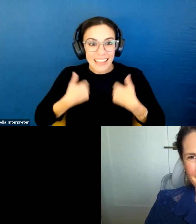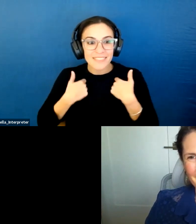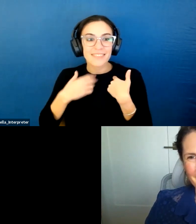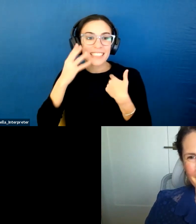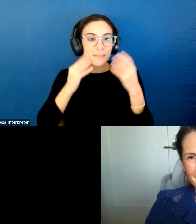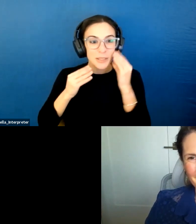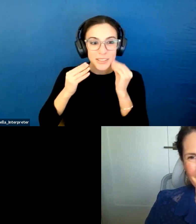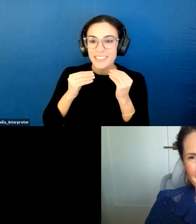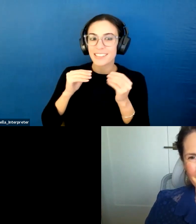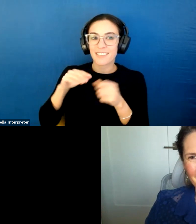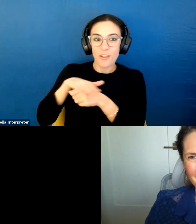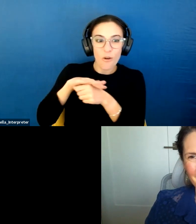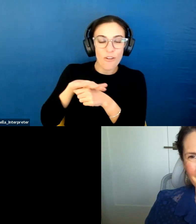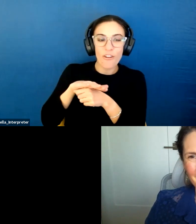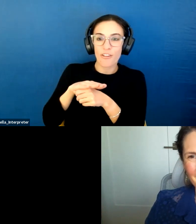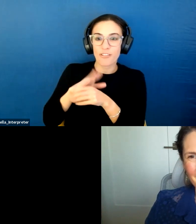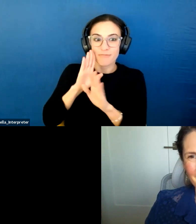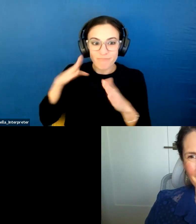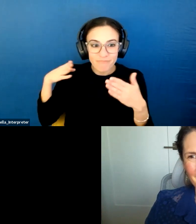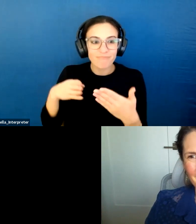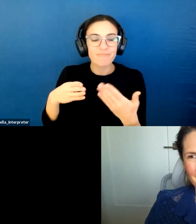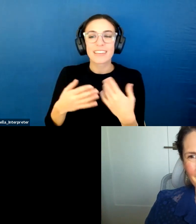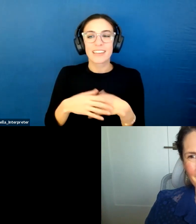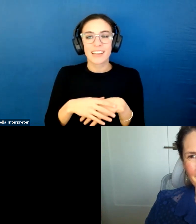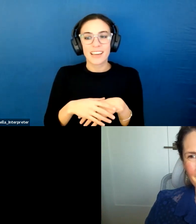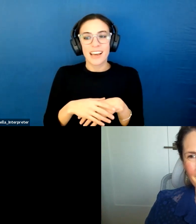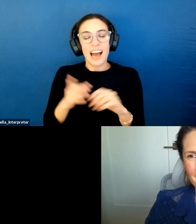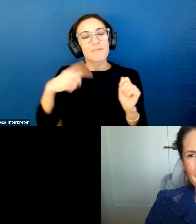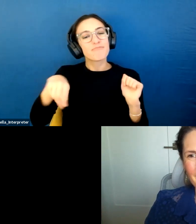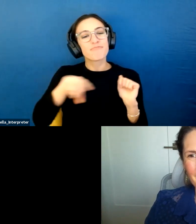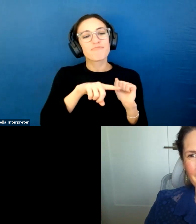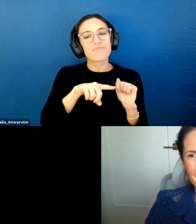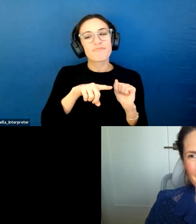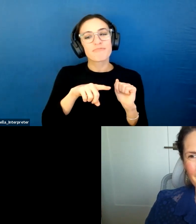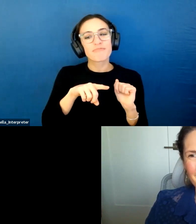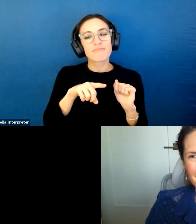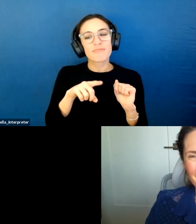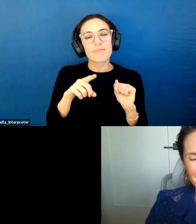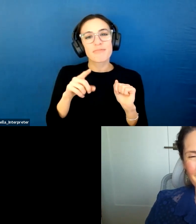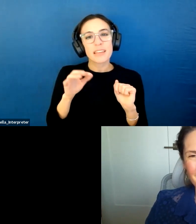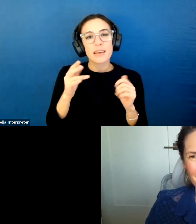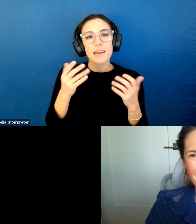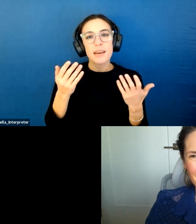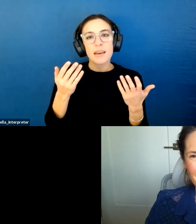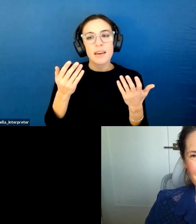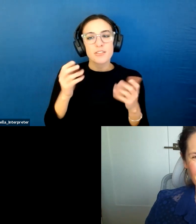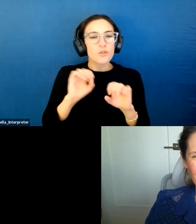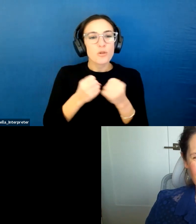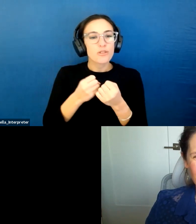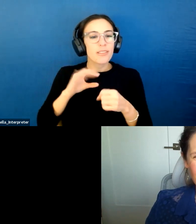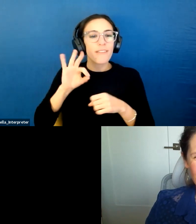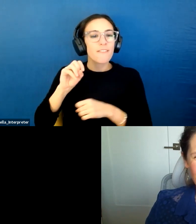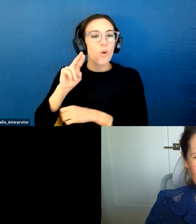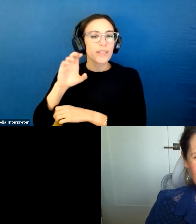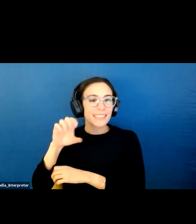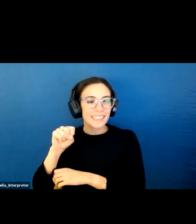social forces, that have been, we might think of in the past, but certainly aren't in the past, very much in our present. So we're going to move actually right